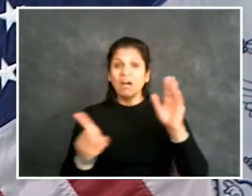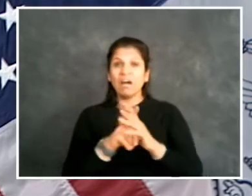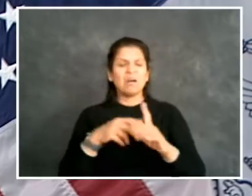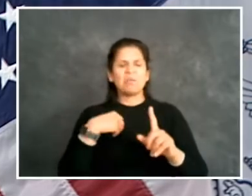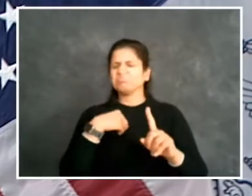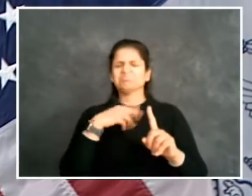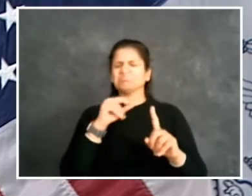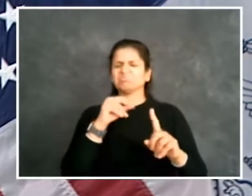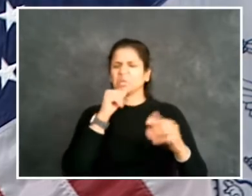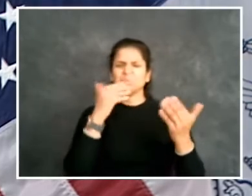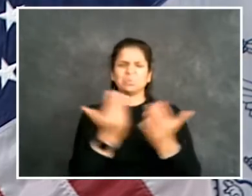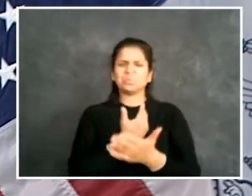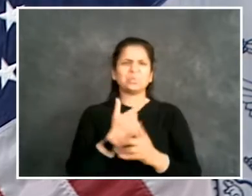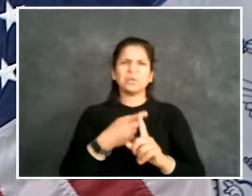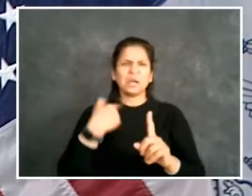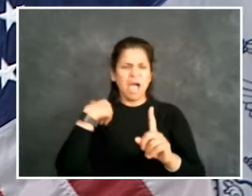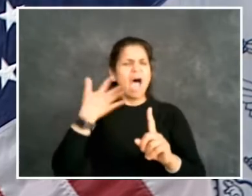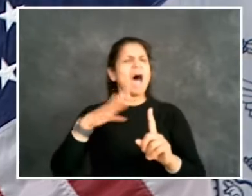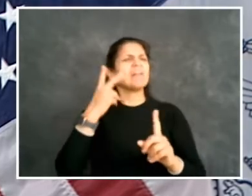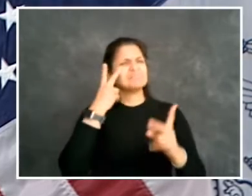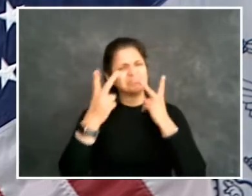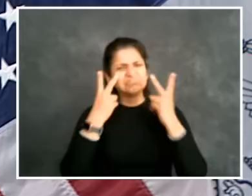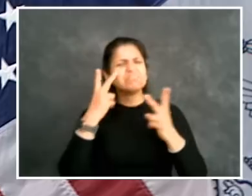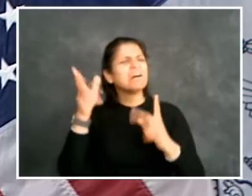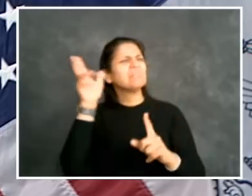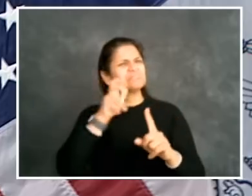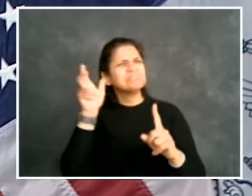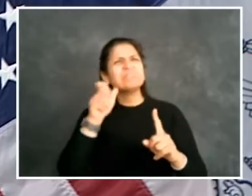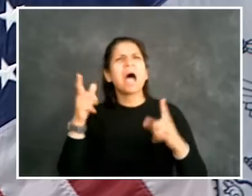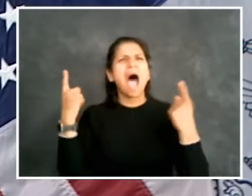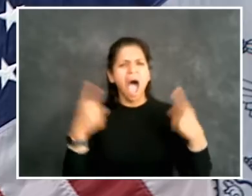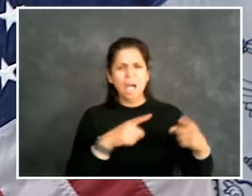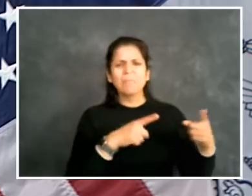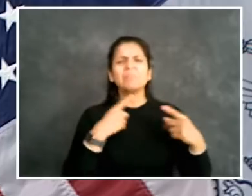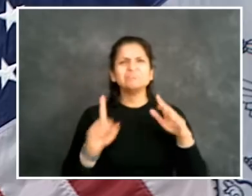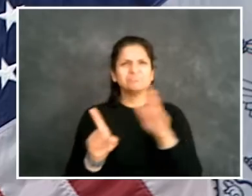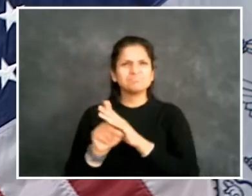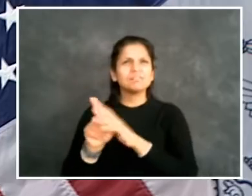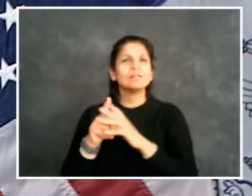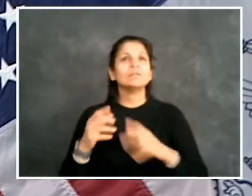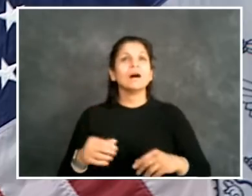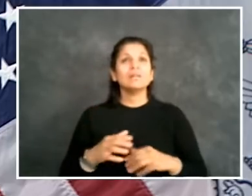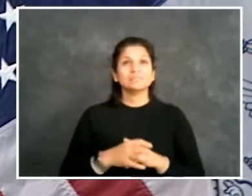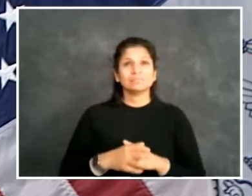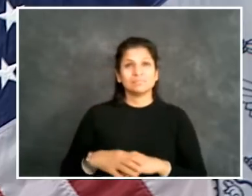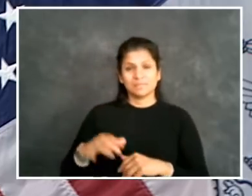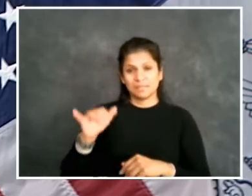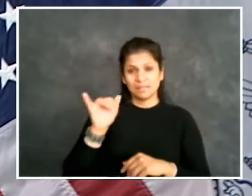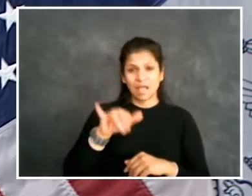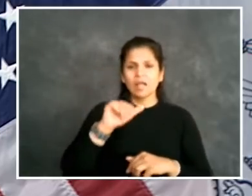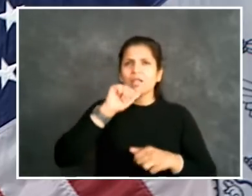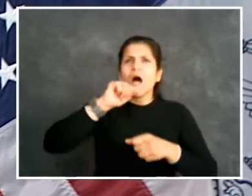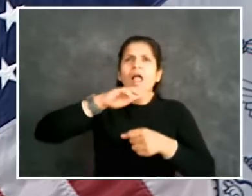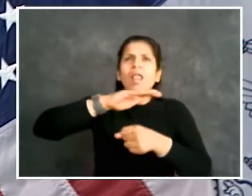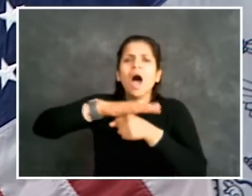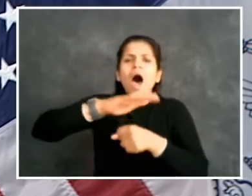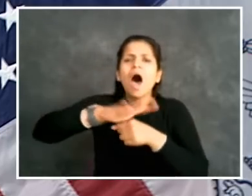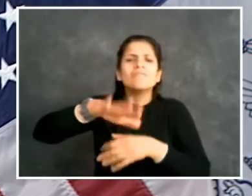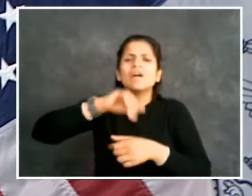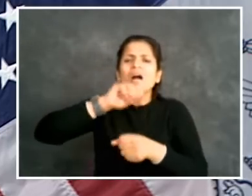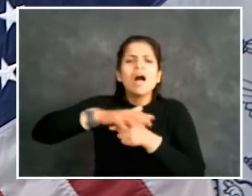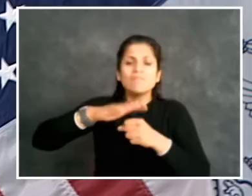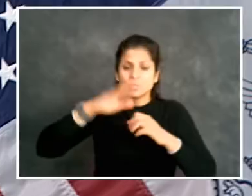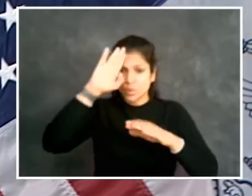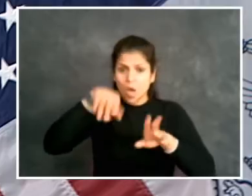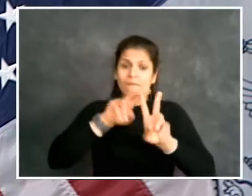wondering if there isn't more the city could do as far as perhaps coordinating with the funeral homes